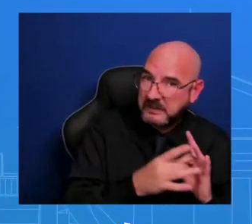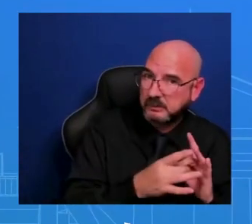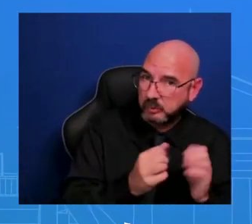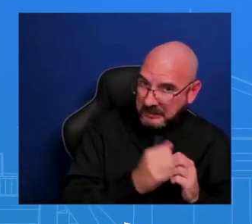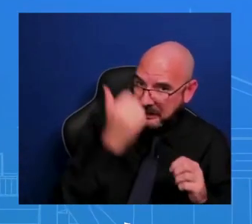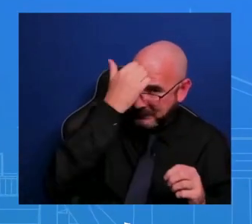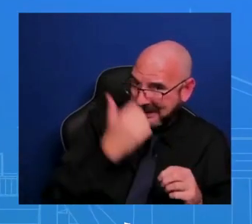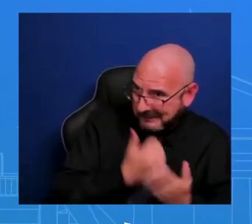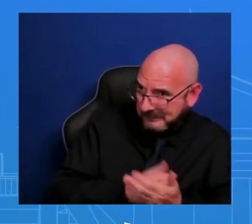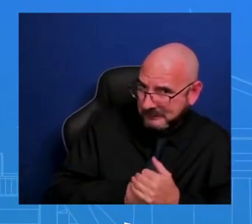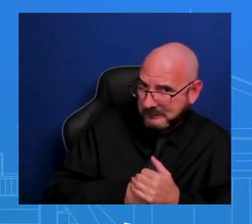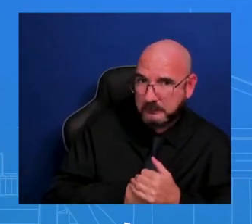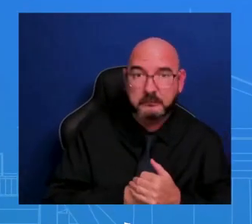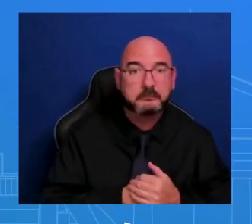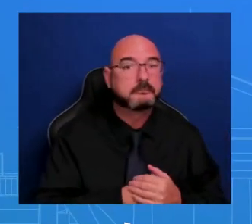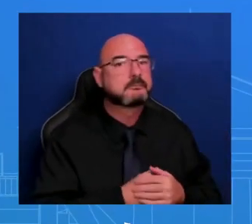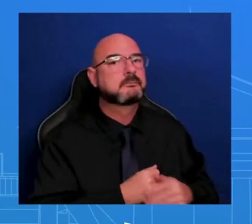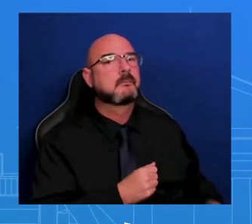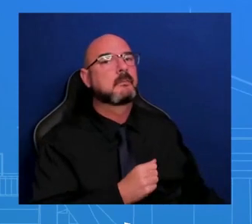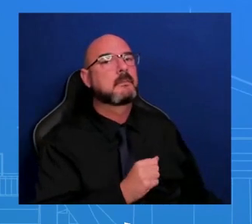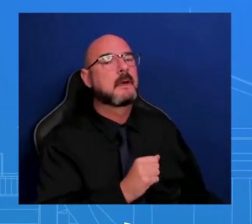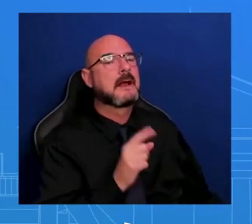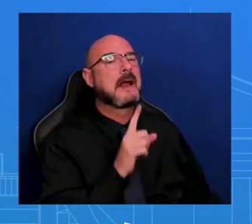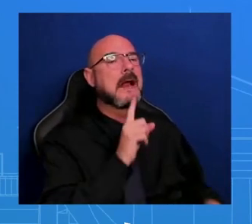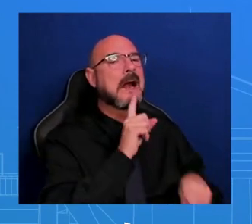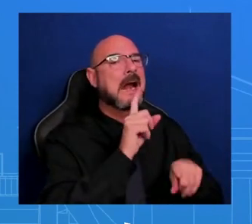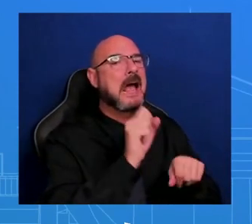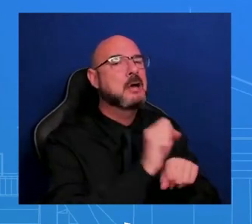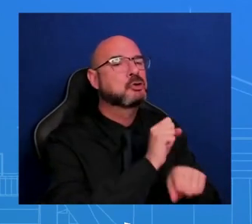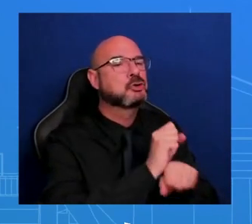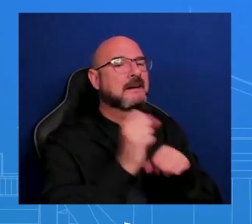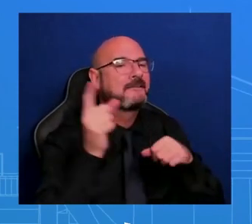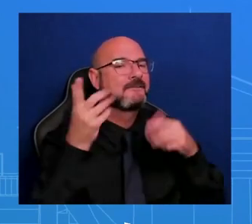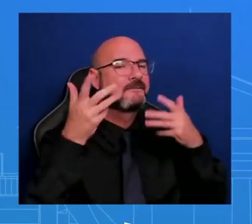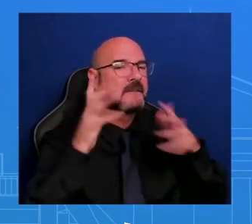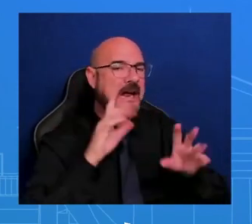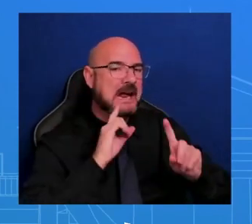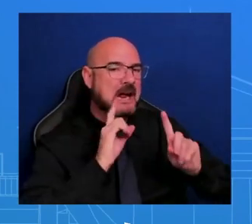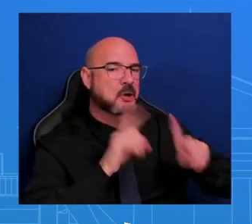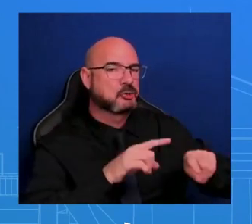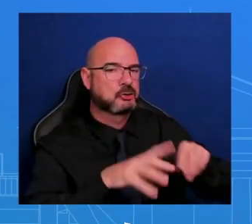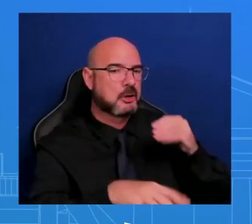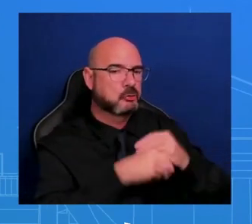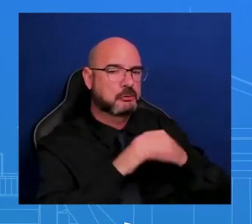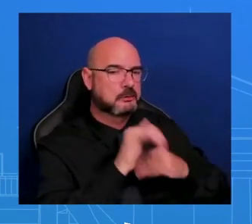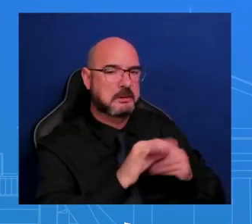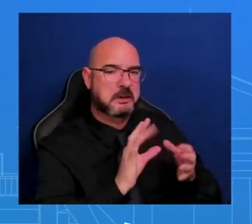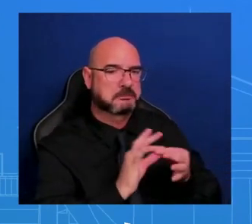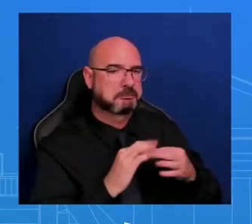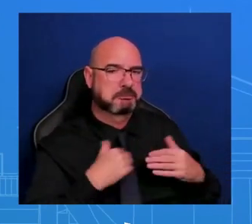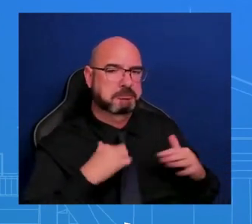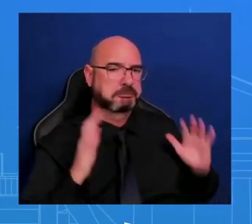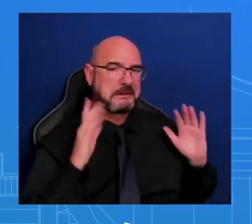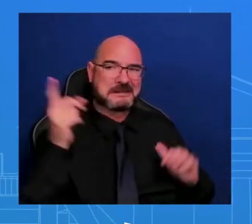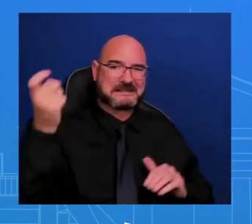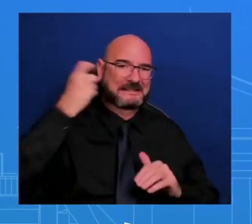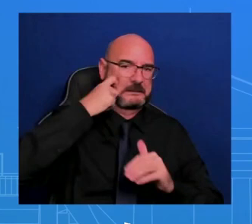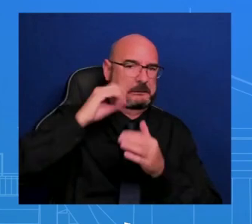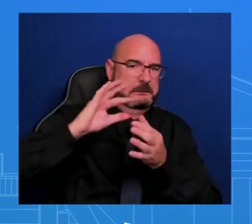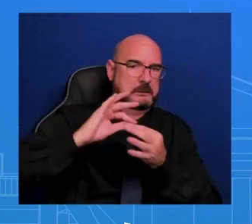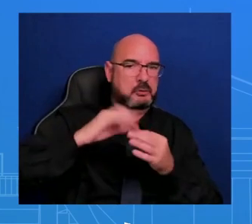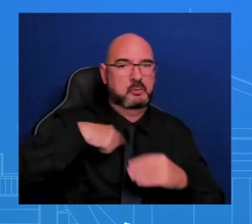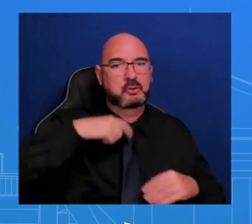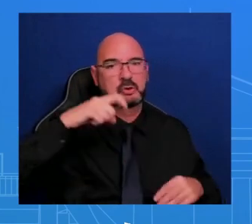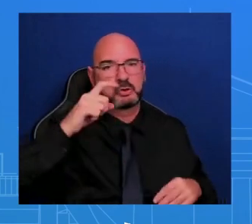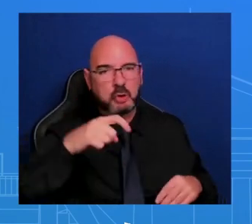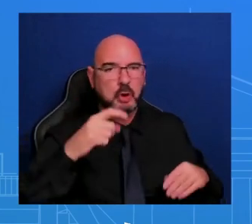literally just spoke to this and answered it. I don't have anything else additional to say. He just said we should question, right? He actually answered the question.